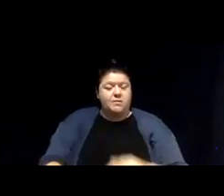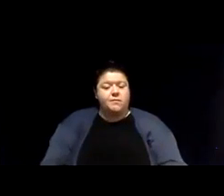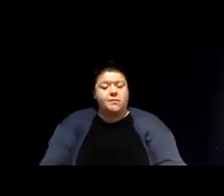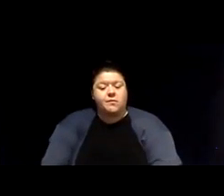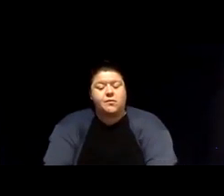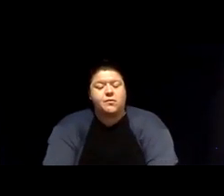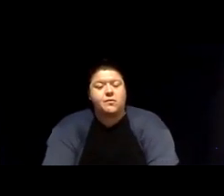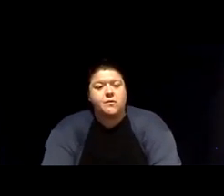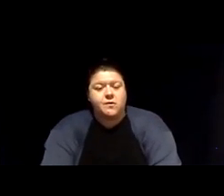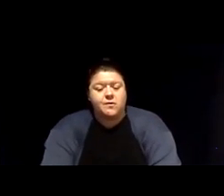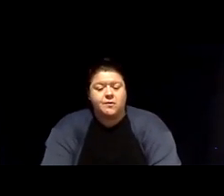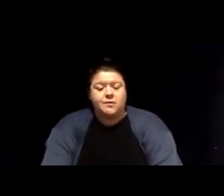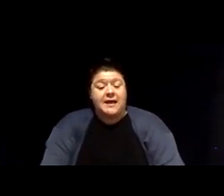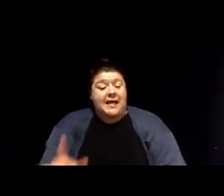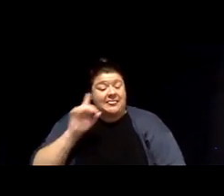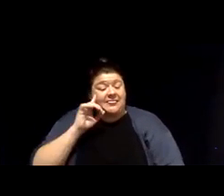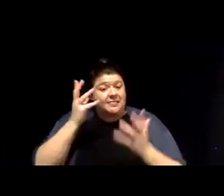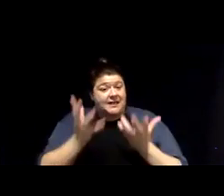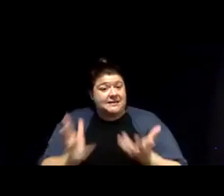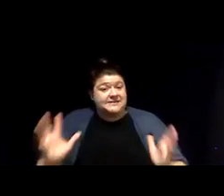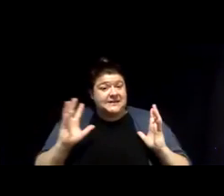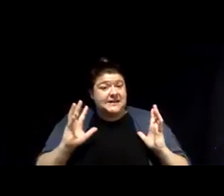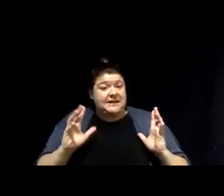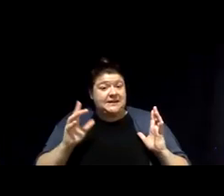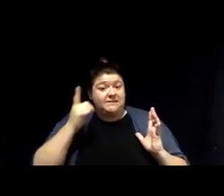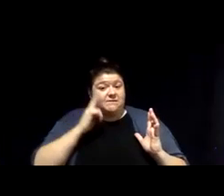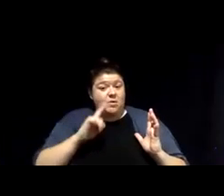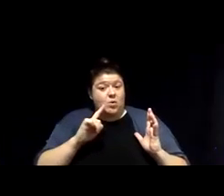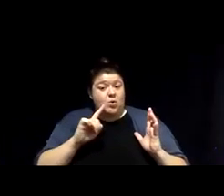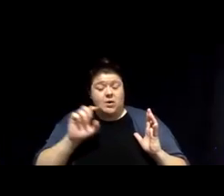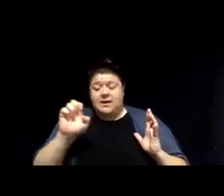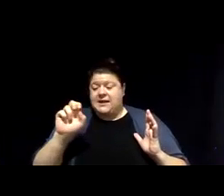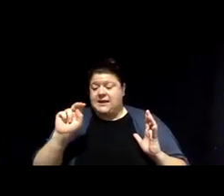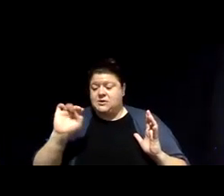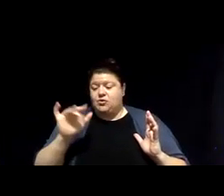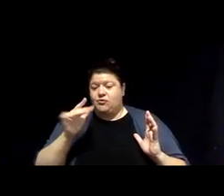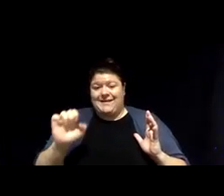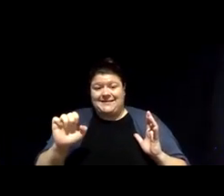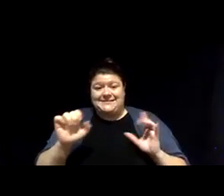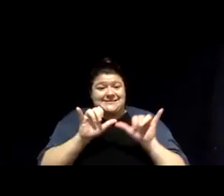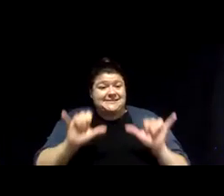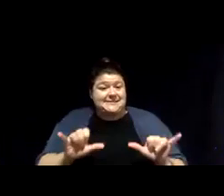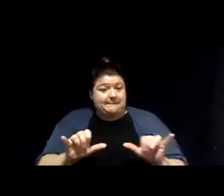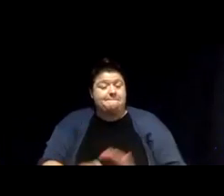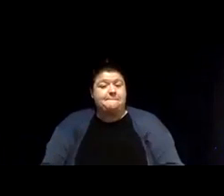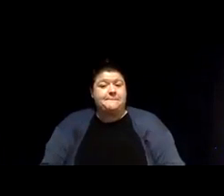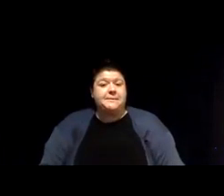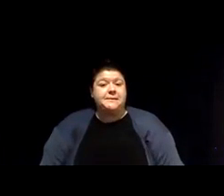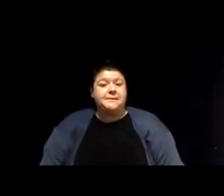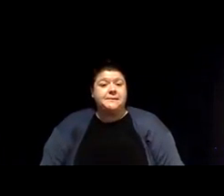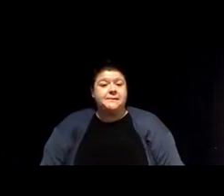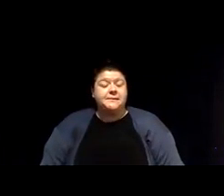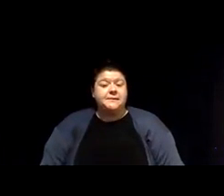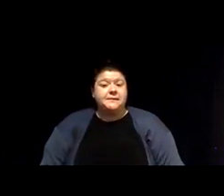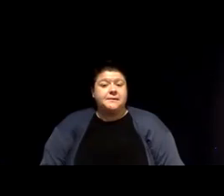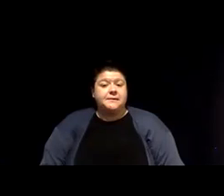So I think that's about it as far as the endocrine system is concerned. I did